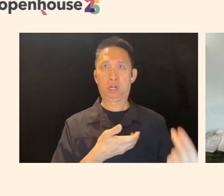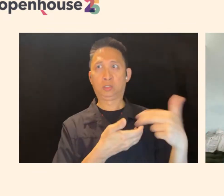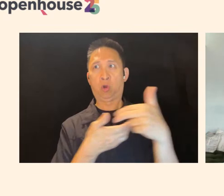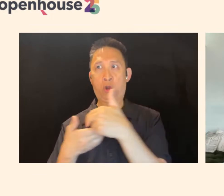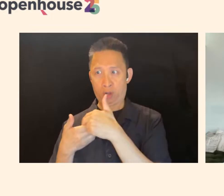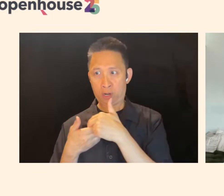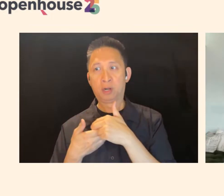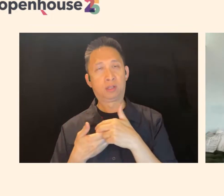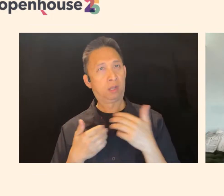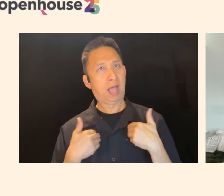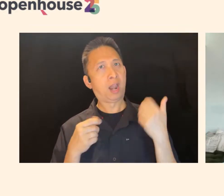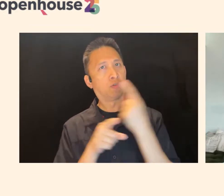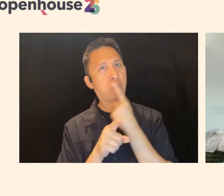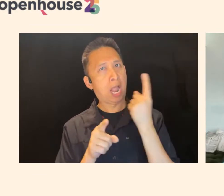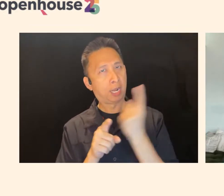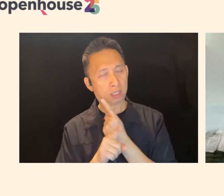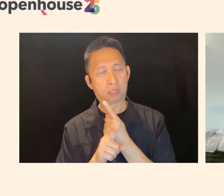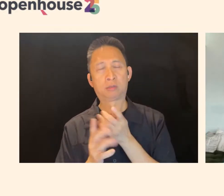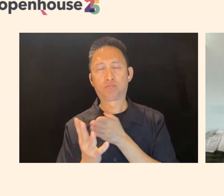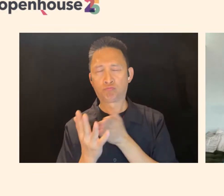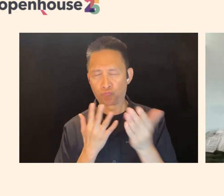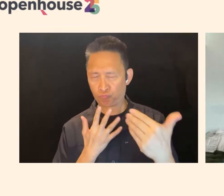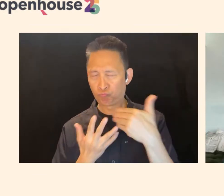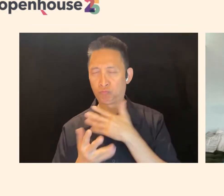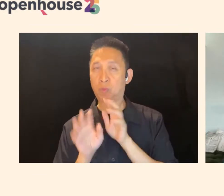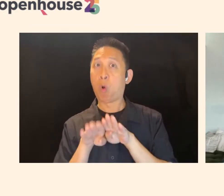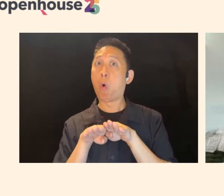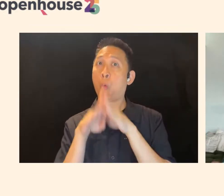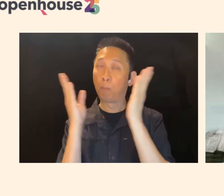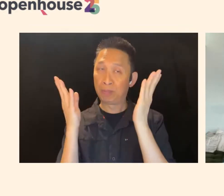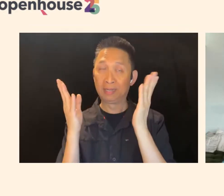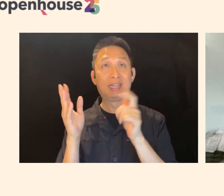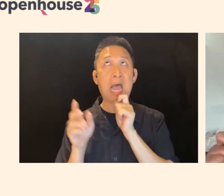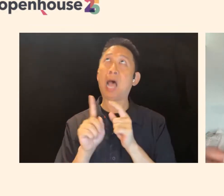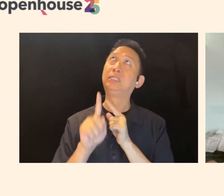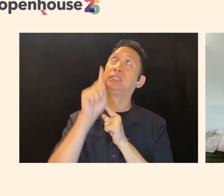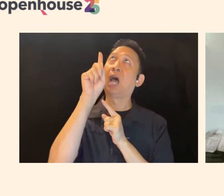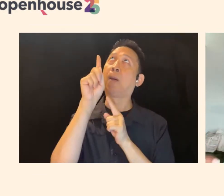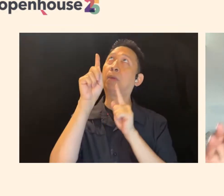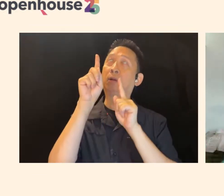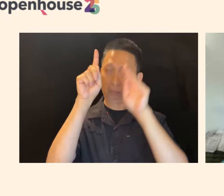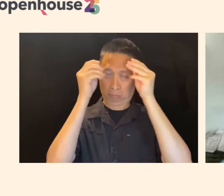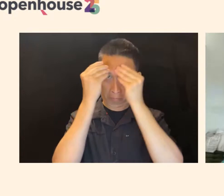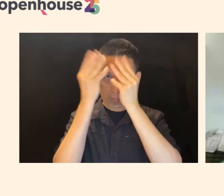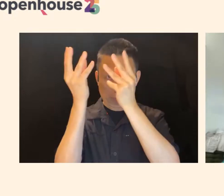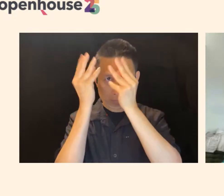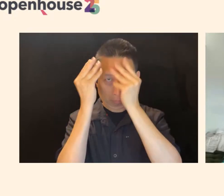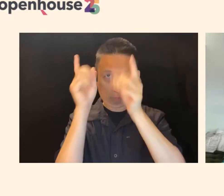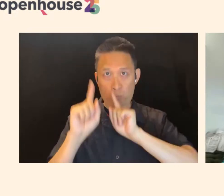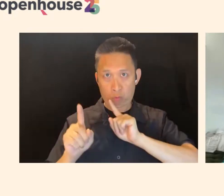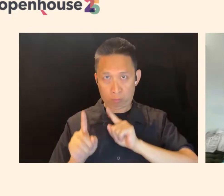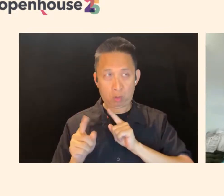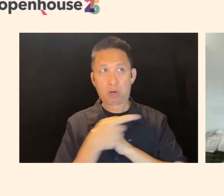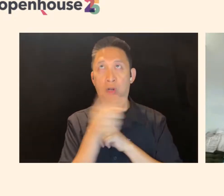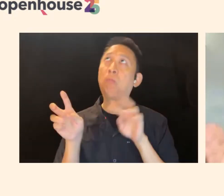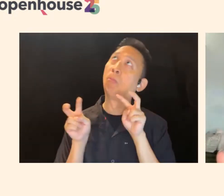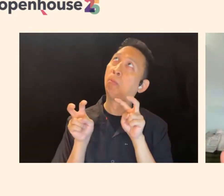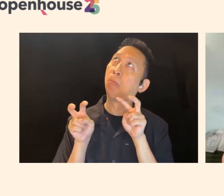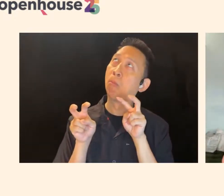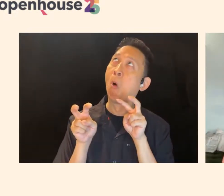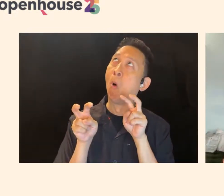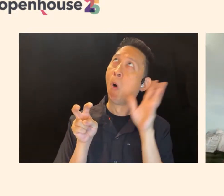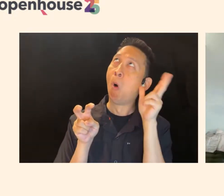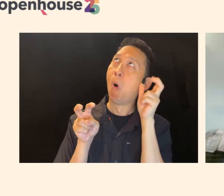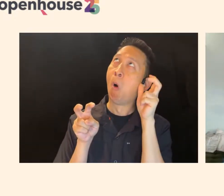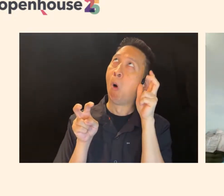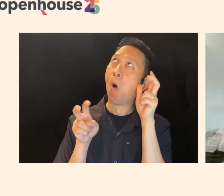and transparent, meaning not top down, not the executive director giving a report, everyone sitting still with their hands closed and then signing